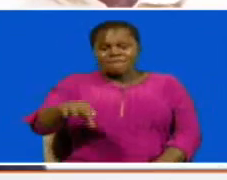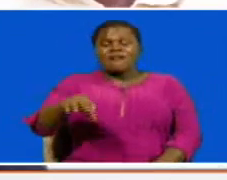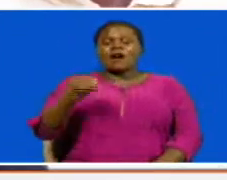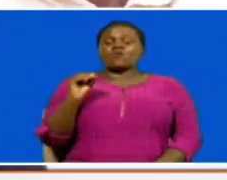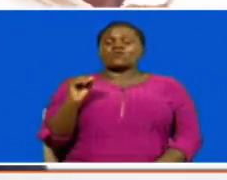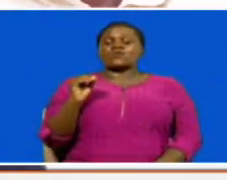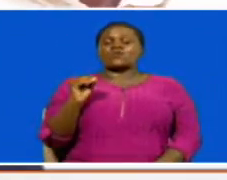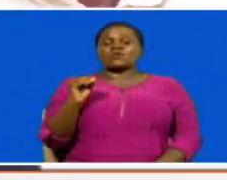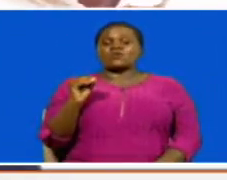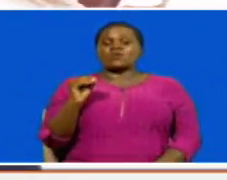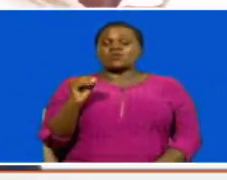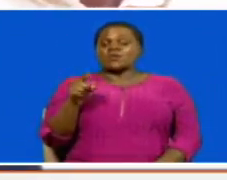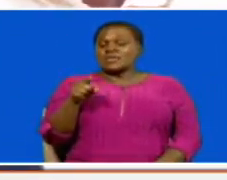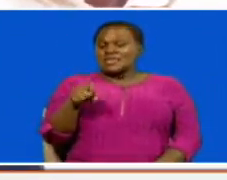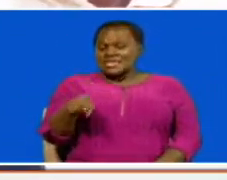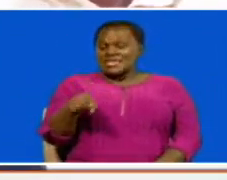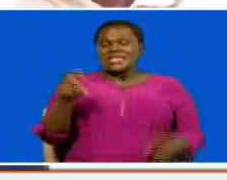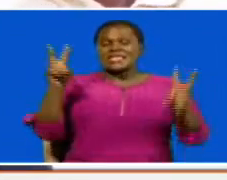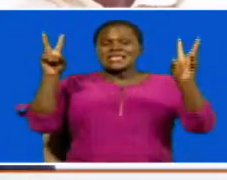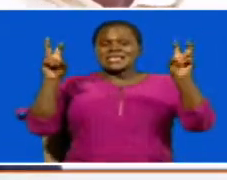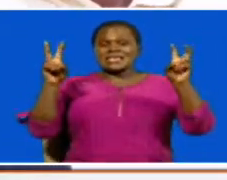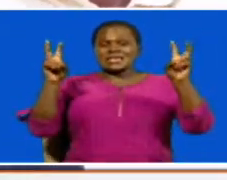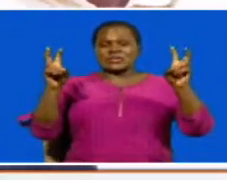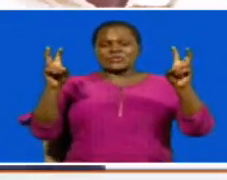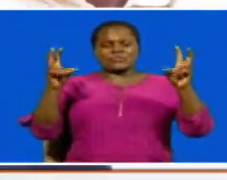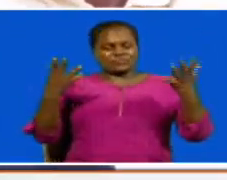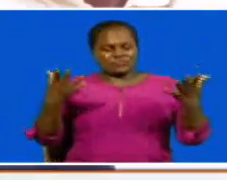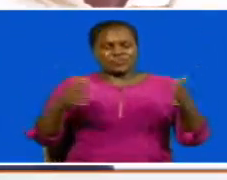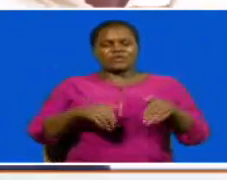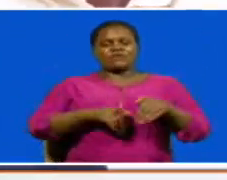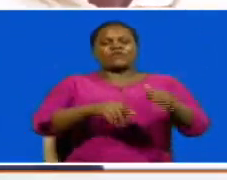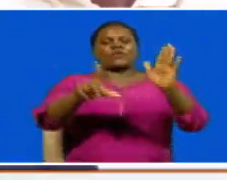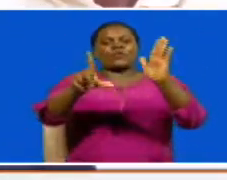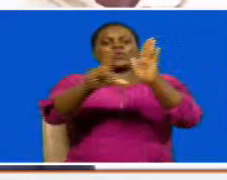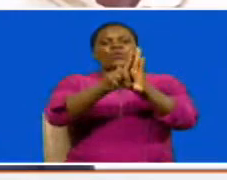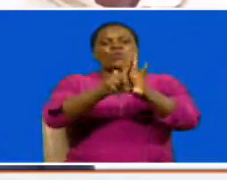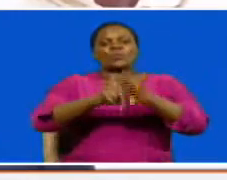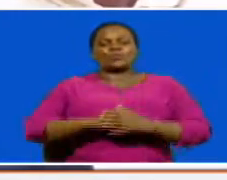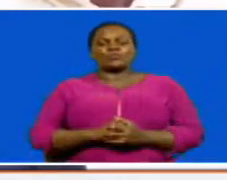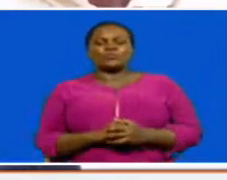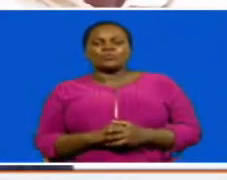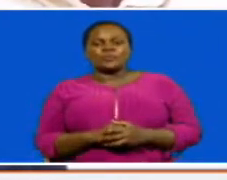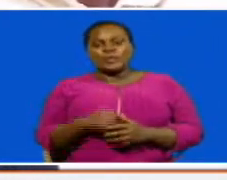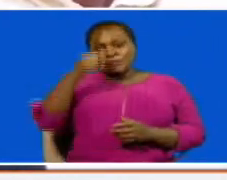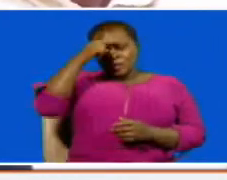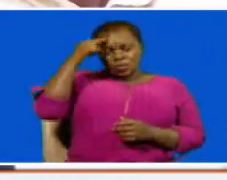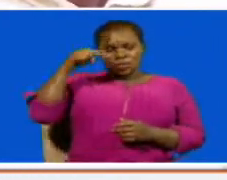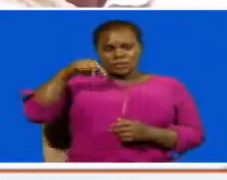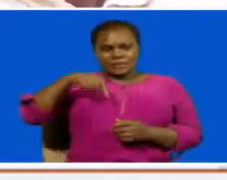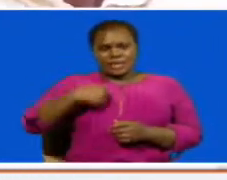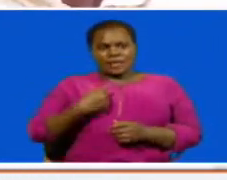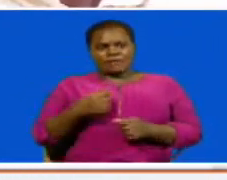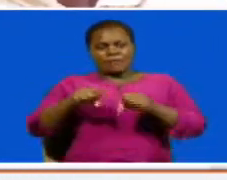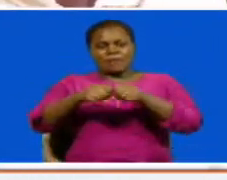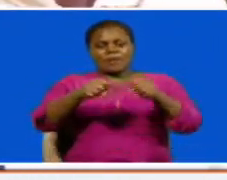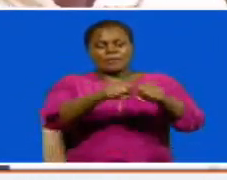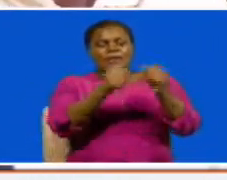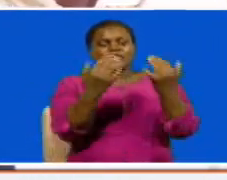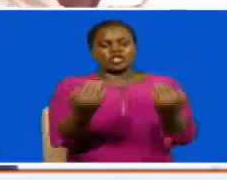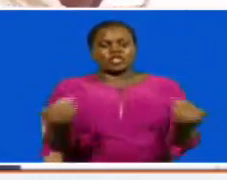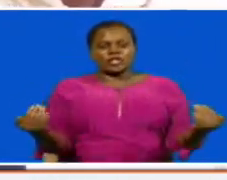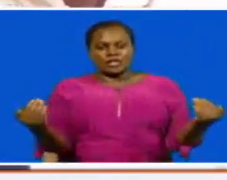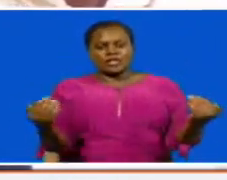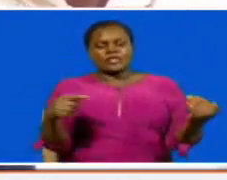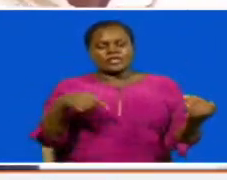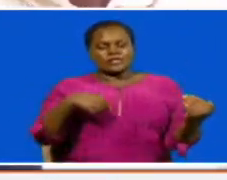will be caught up in this issue, then we shall apply the law as is required, because we are compromising on our children.